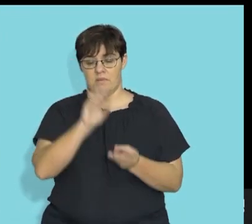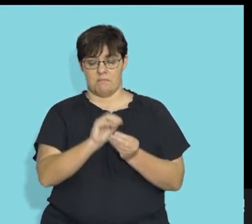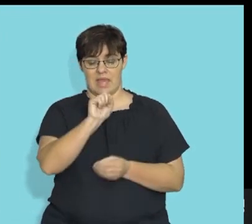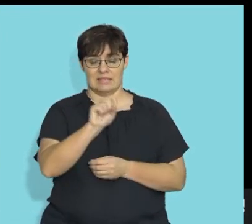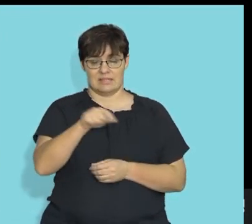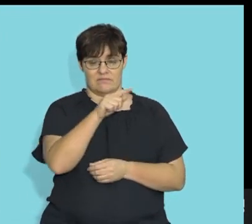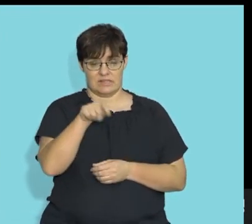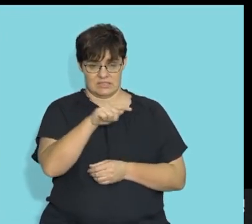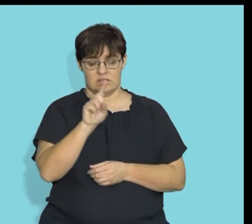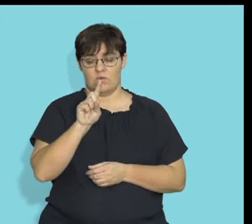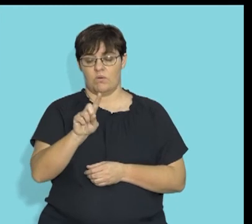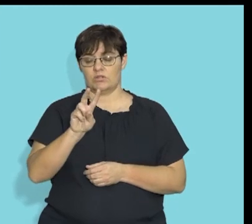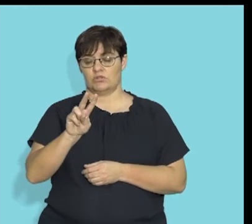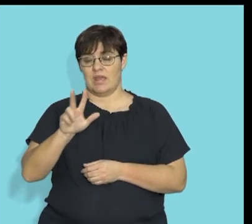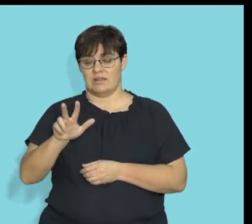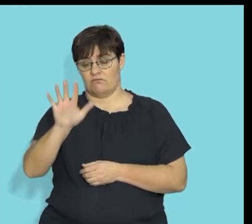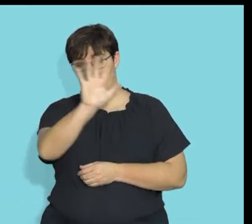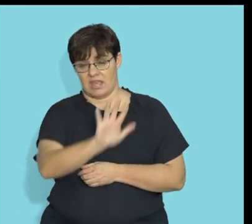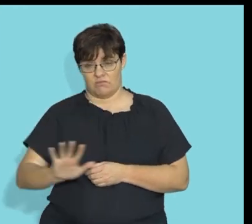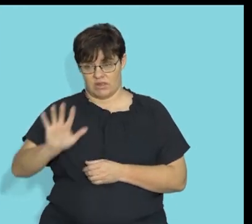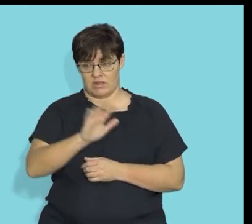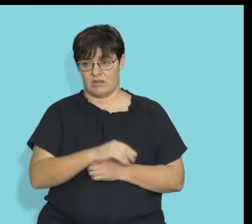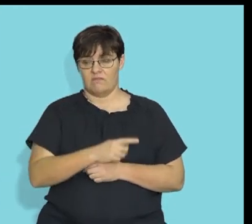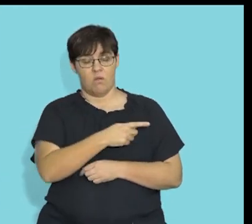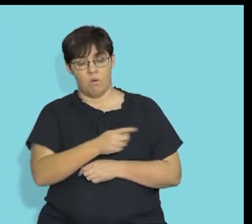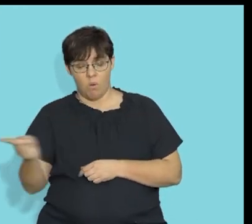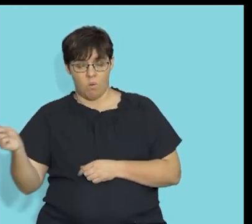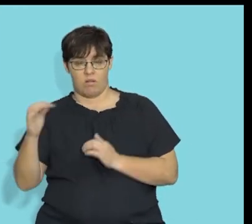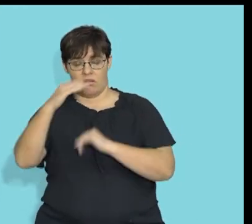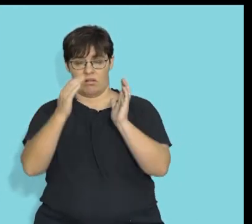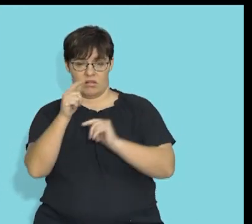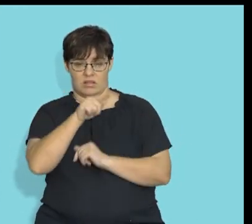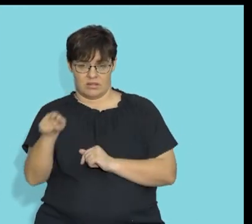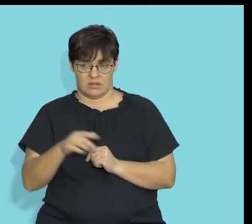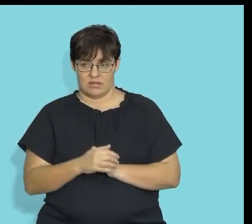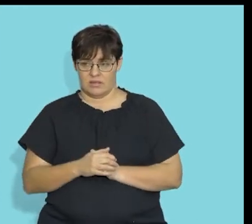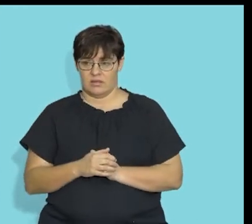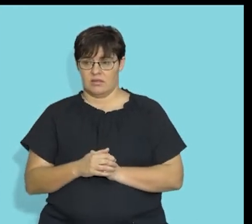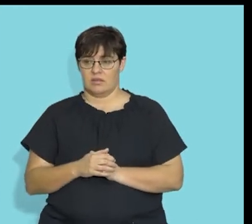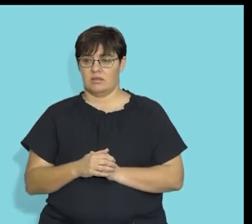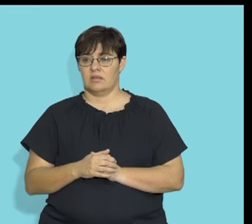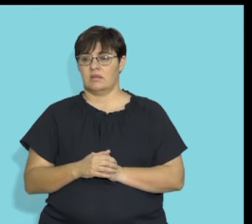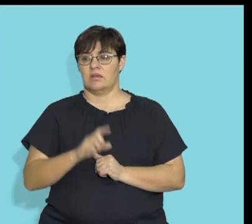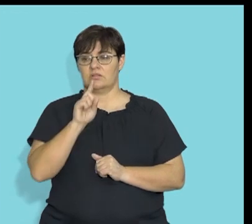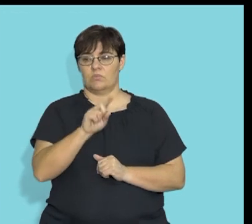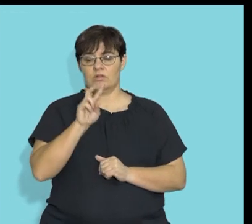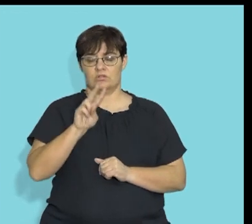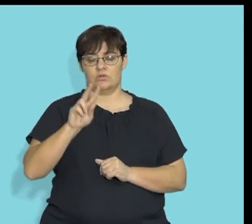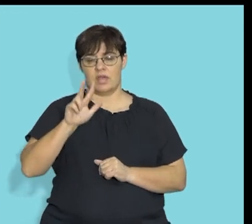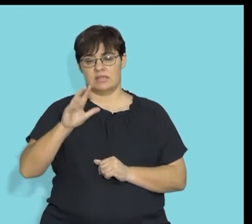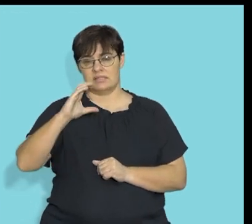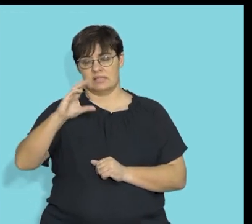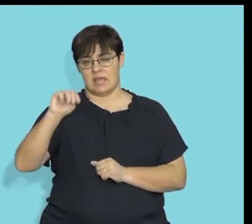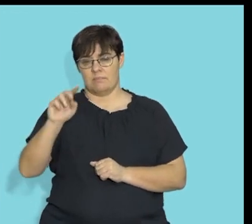So the sum to infinity for the area of all of these squares